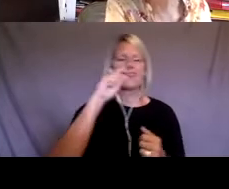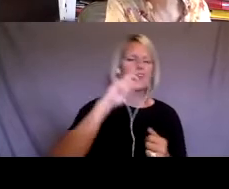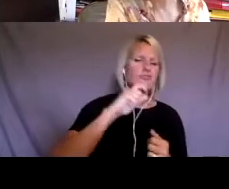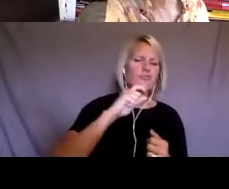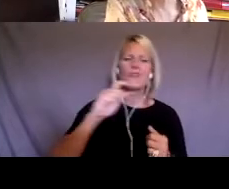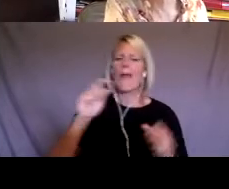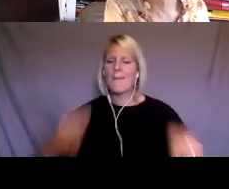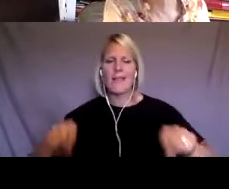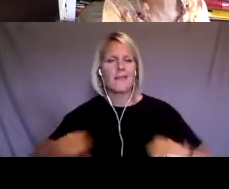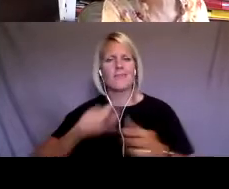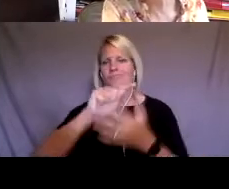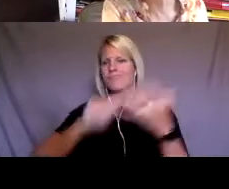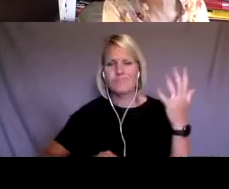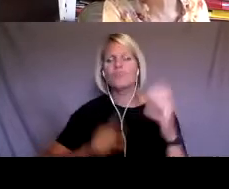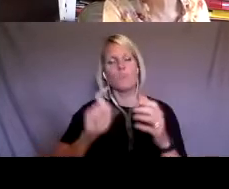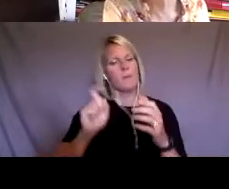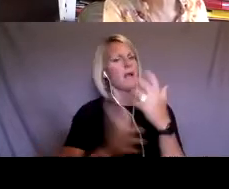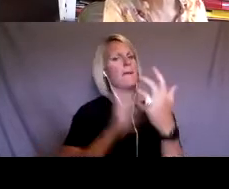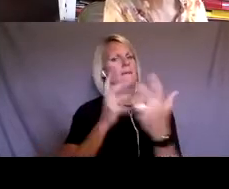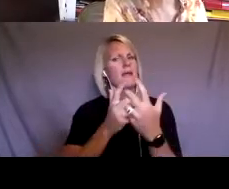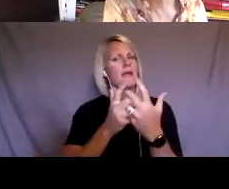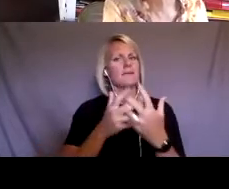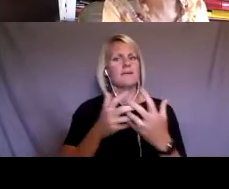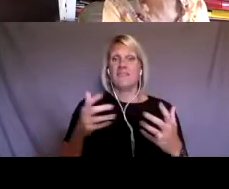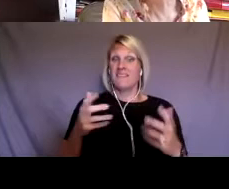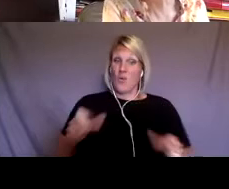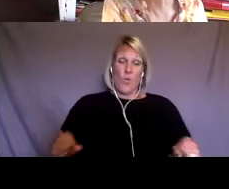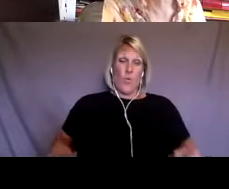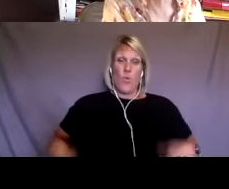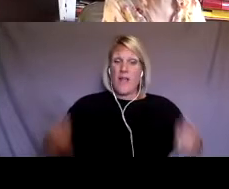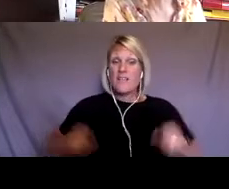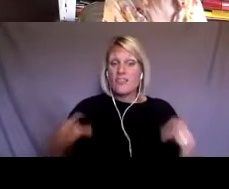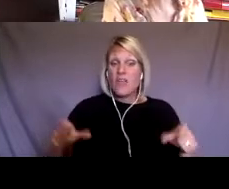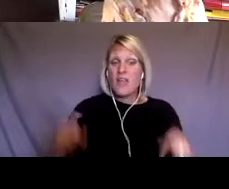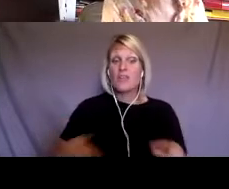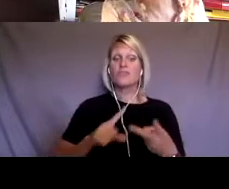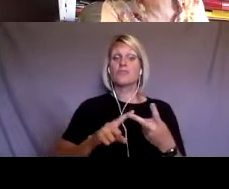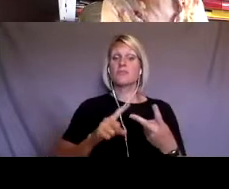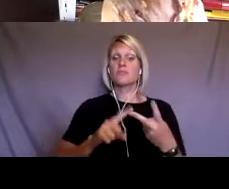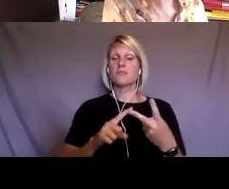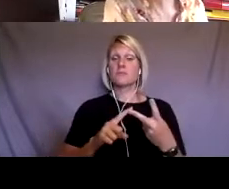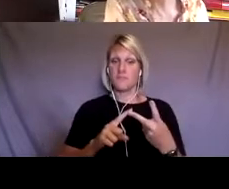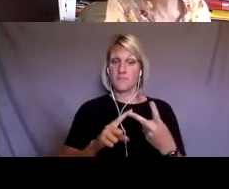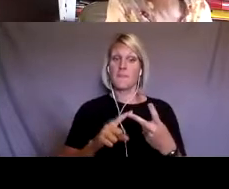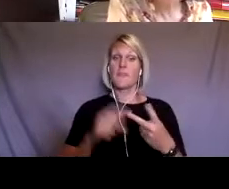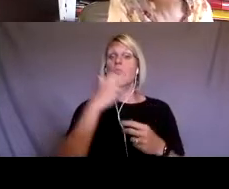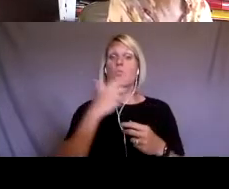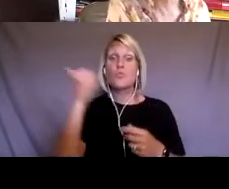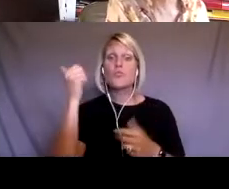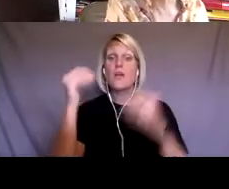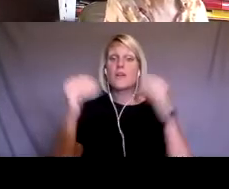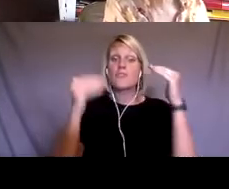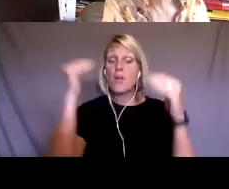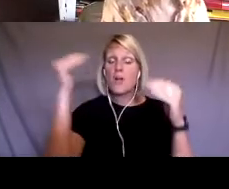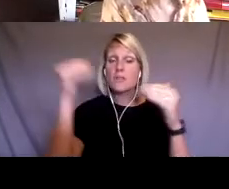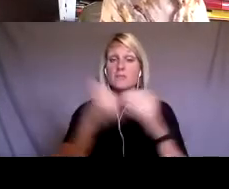ability. So you have to accommodate people in wheelchairs, you have to privilege accommodating older adults and younger